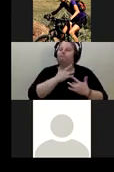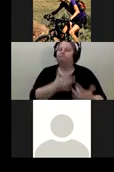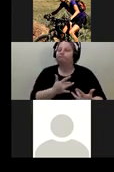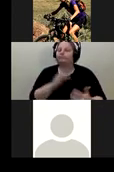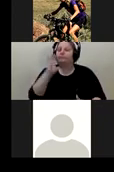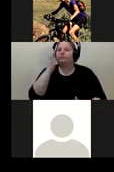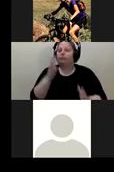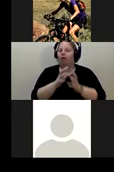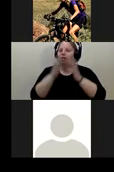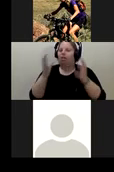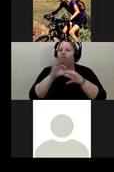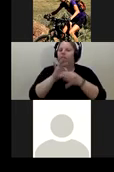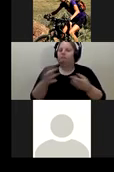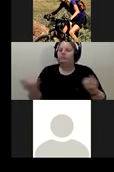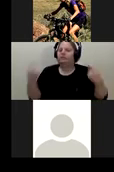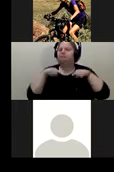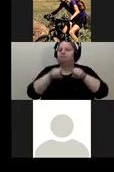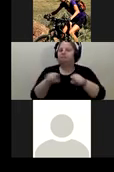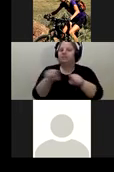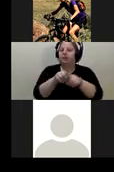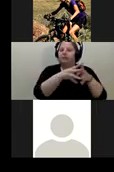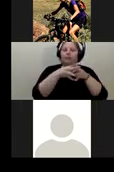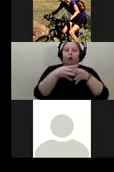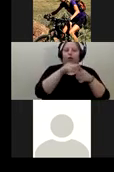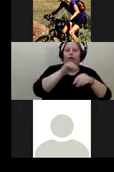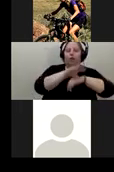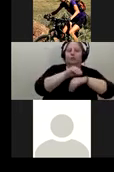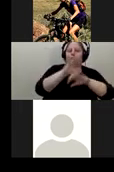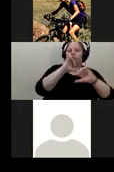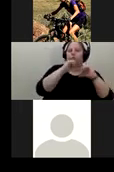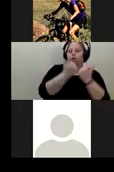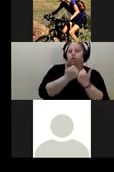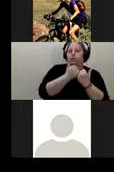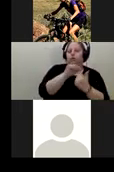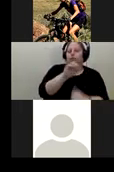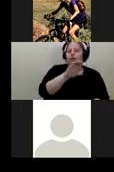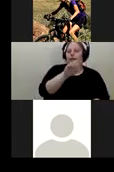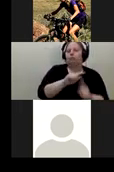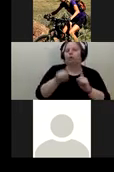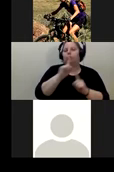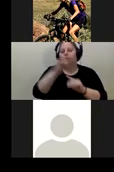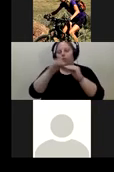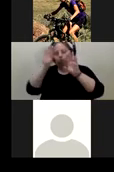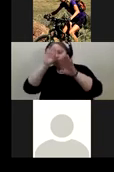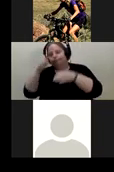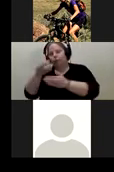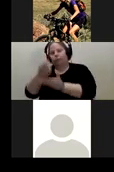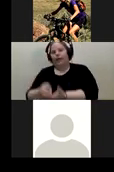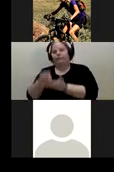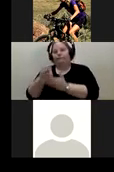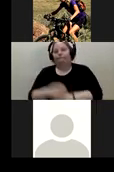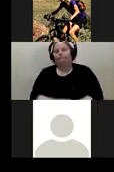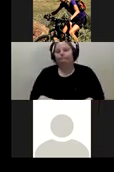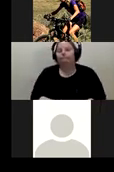lot like the American Counseling Association Code of Ethics, except it's rehab centered. All right,